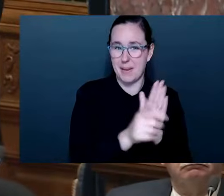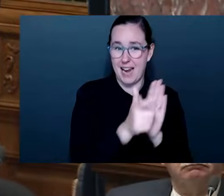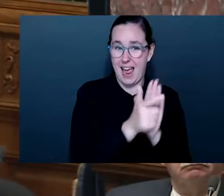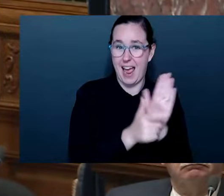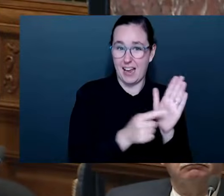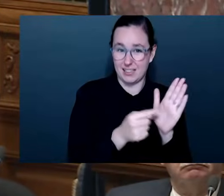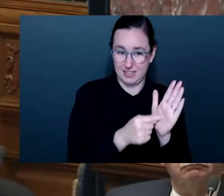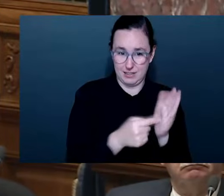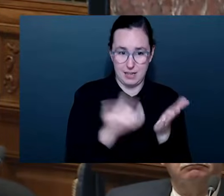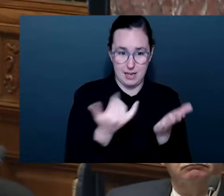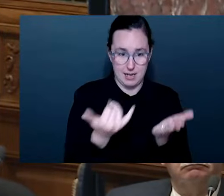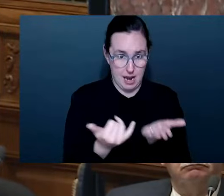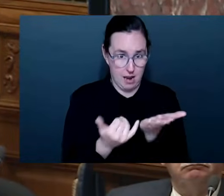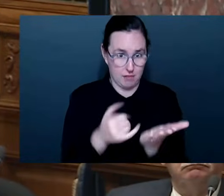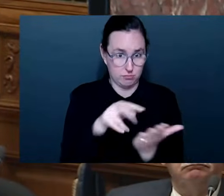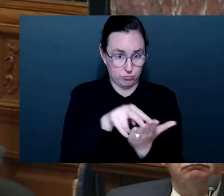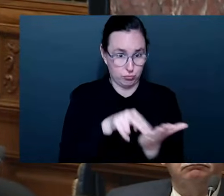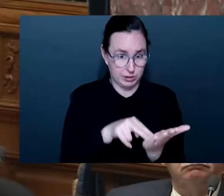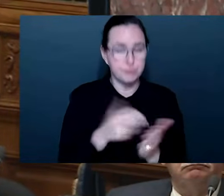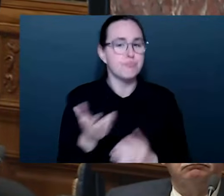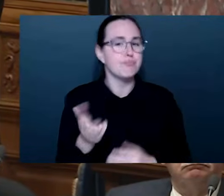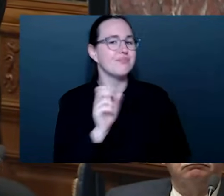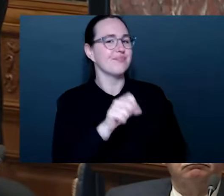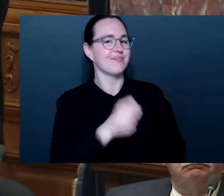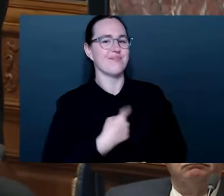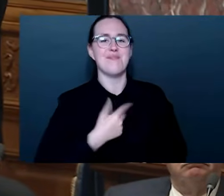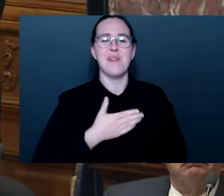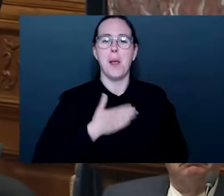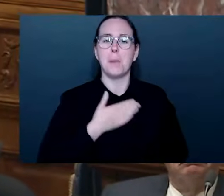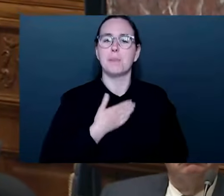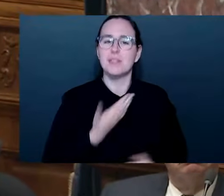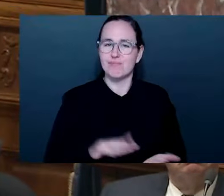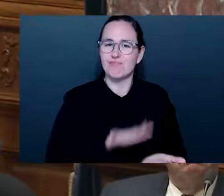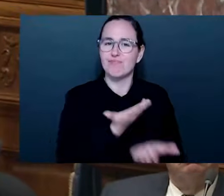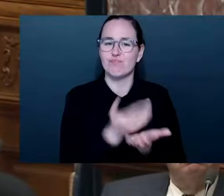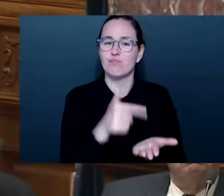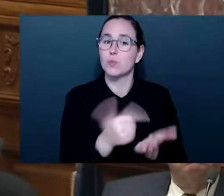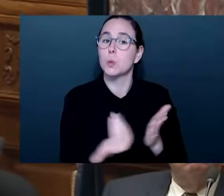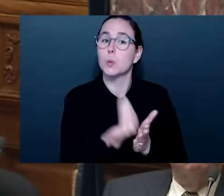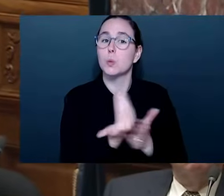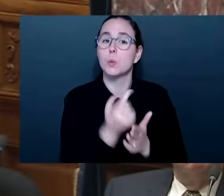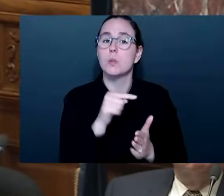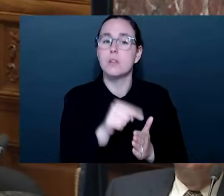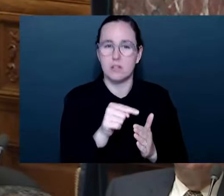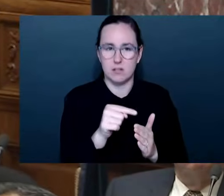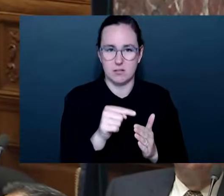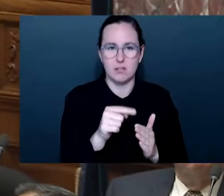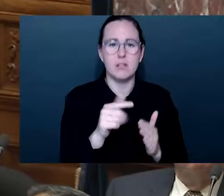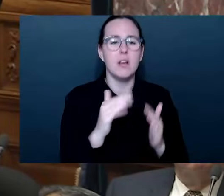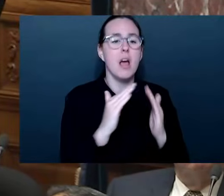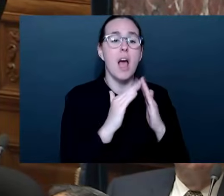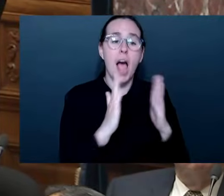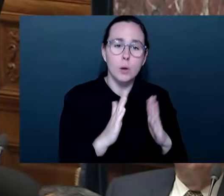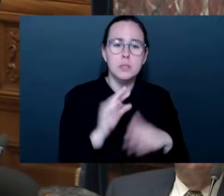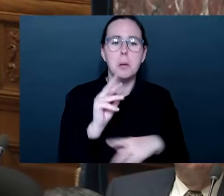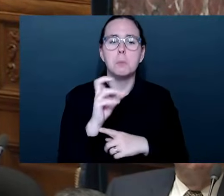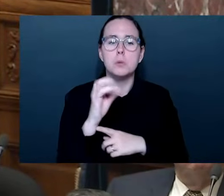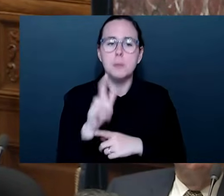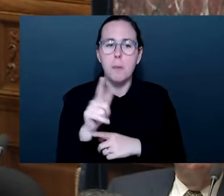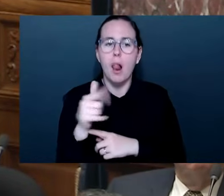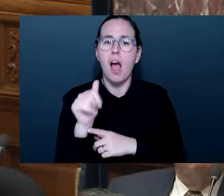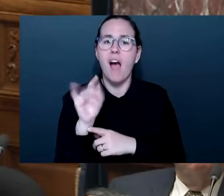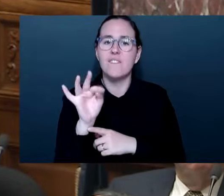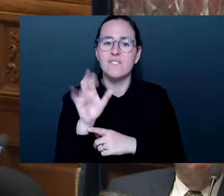to introduce the Housing and Municipal Affairs Statute Amendment Act. This bill includes amendments to the Local Government